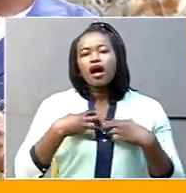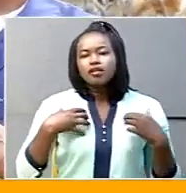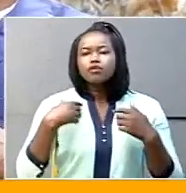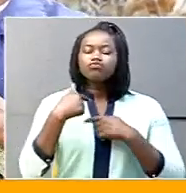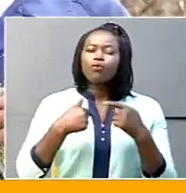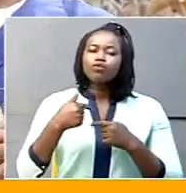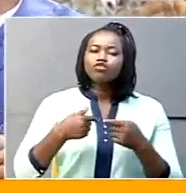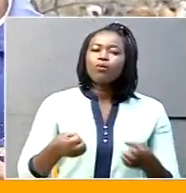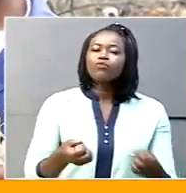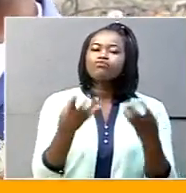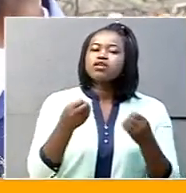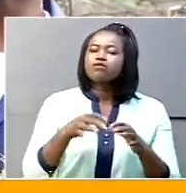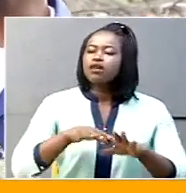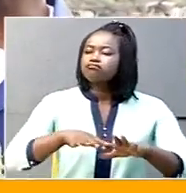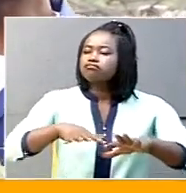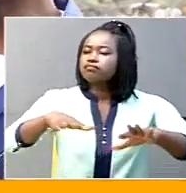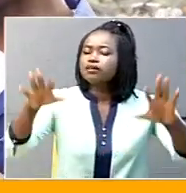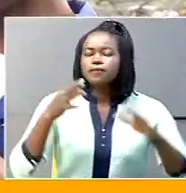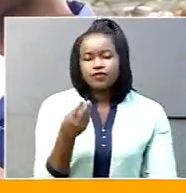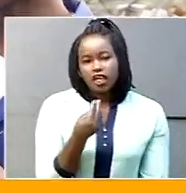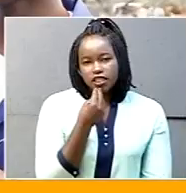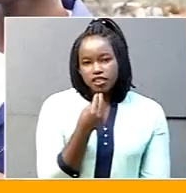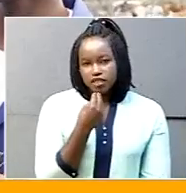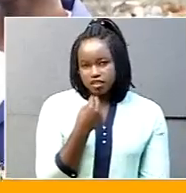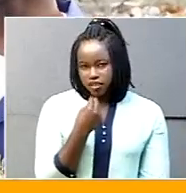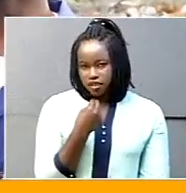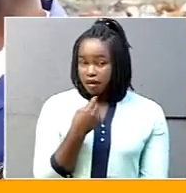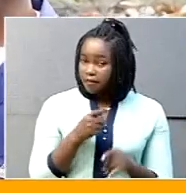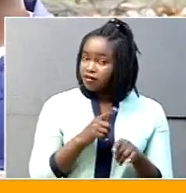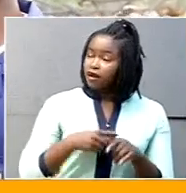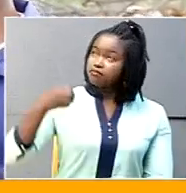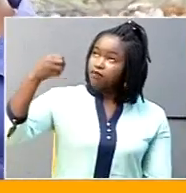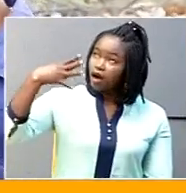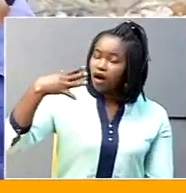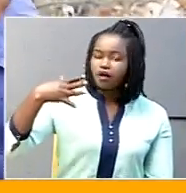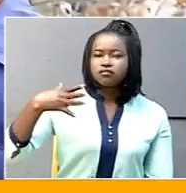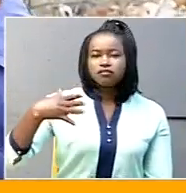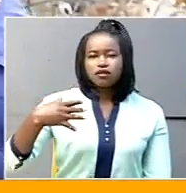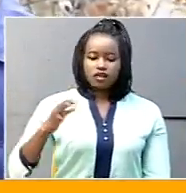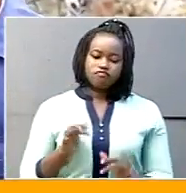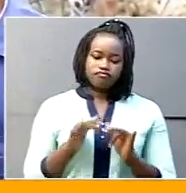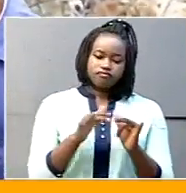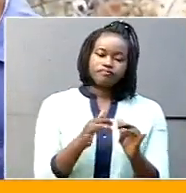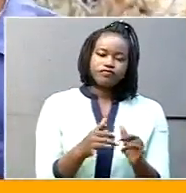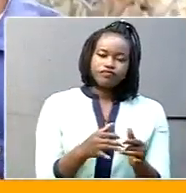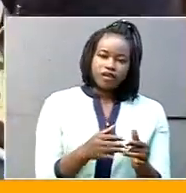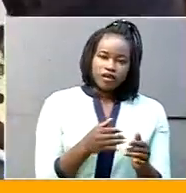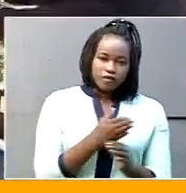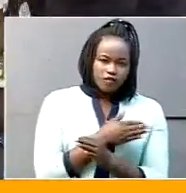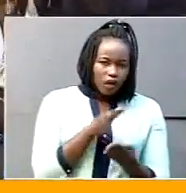to totally zero grazing them into one common place. We bring them there, get enough